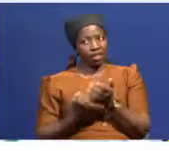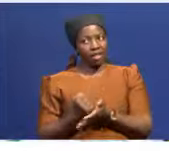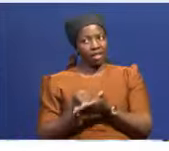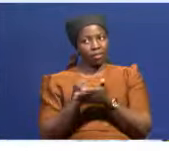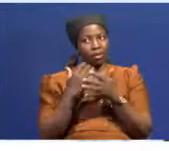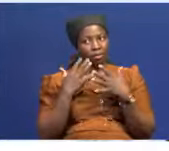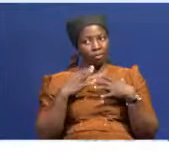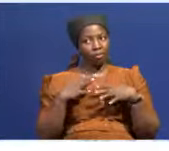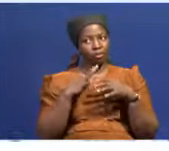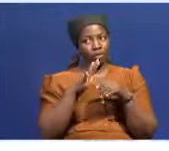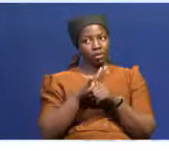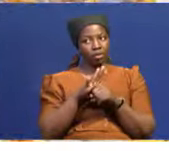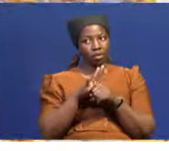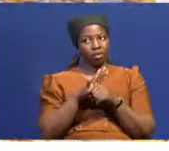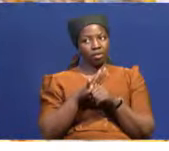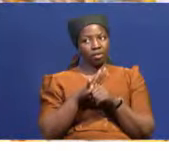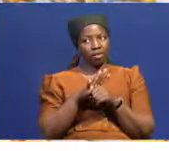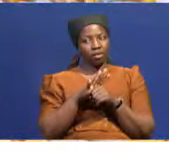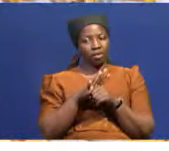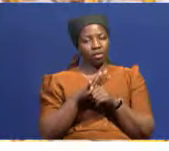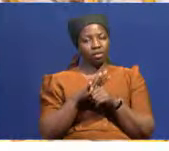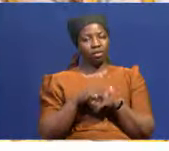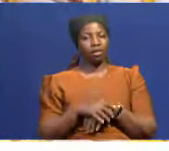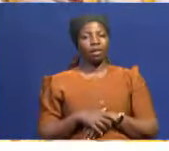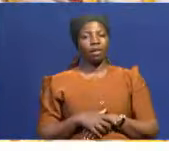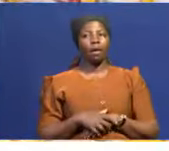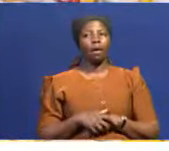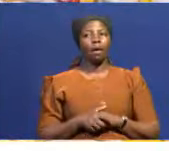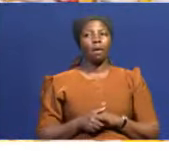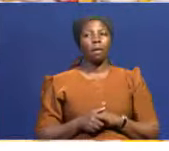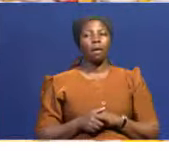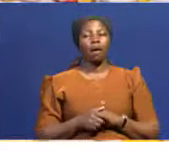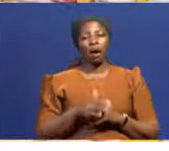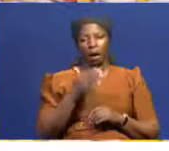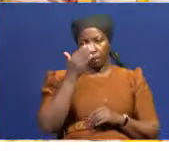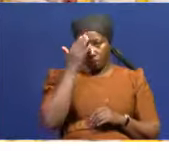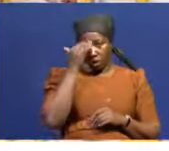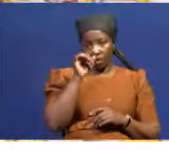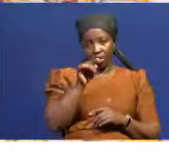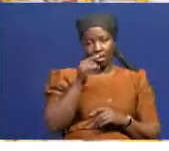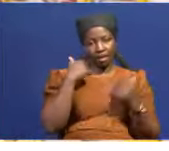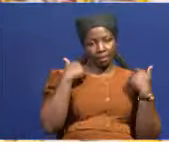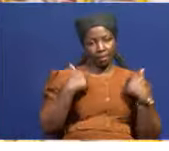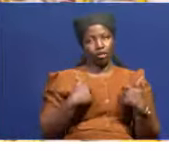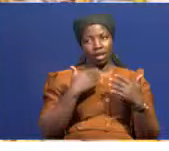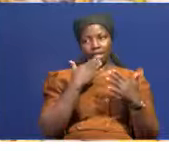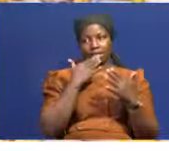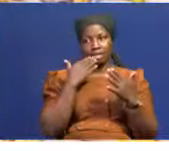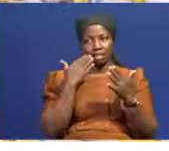shukrani. Alhamdulillah. Baada ya hii, nashukuru